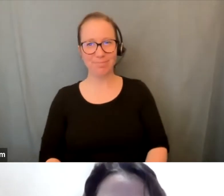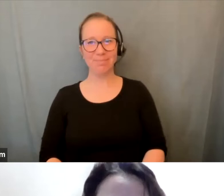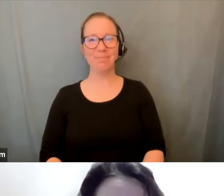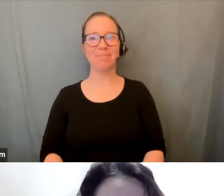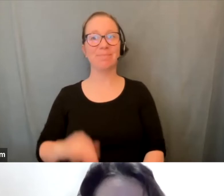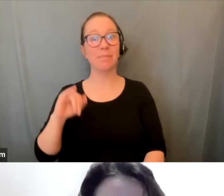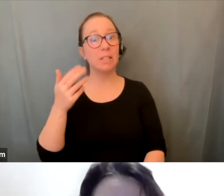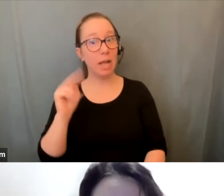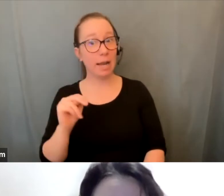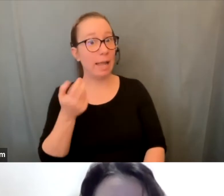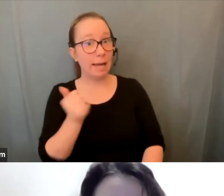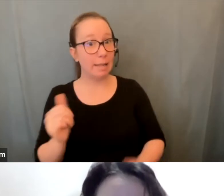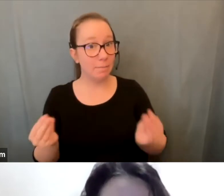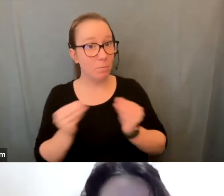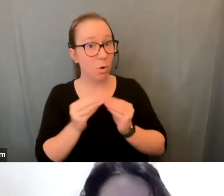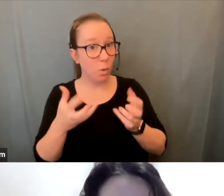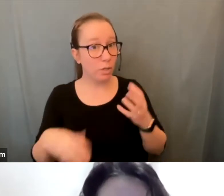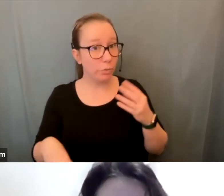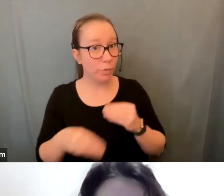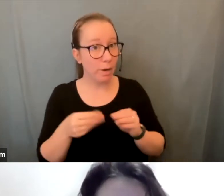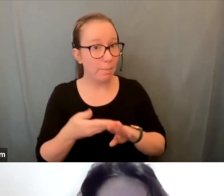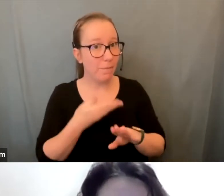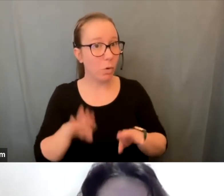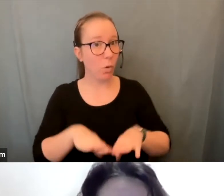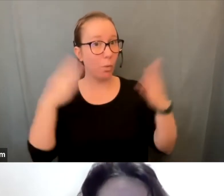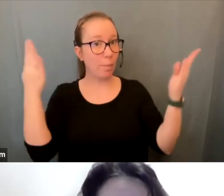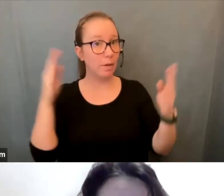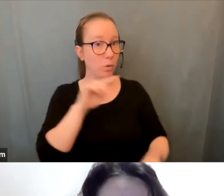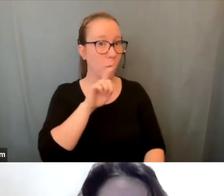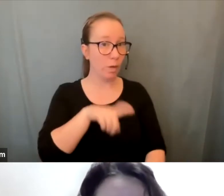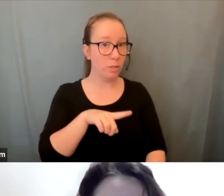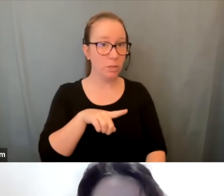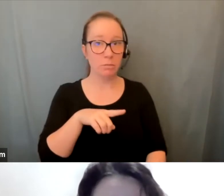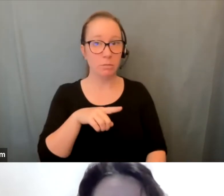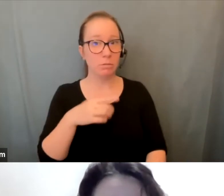Is there anything else you wanted to cover before opening for questions?